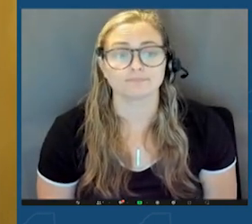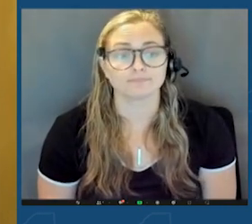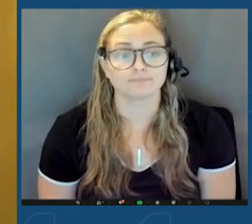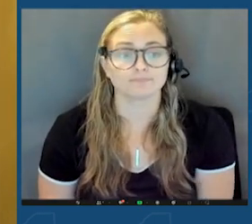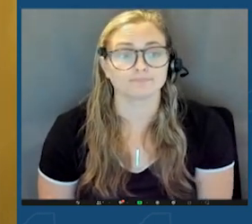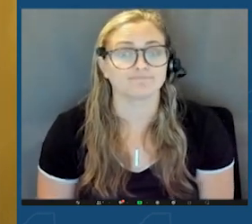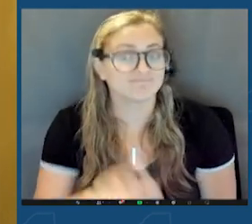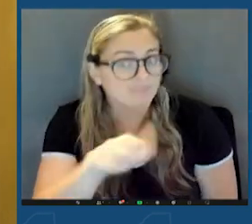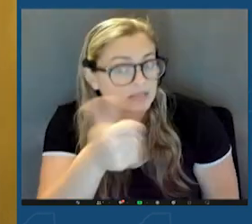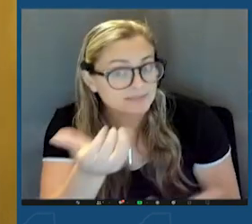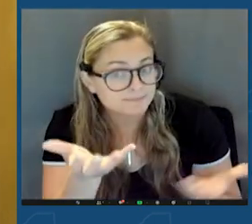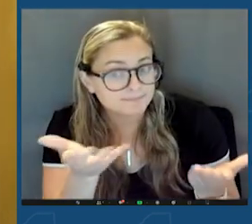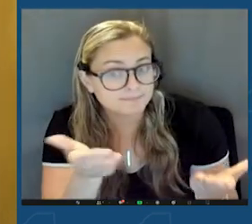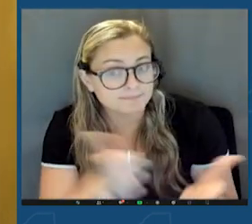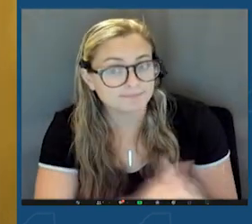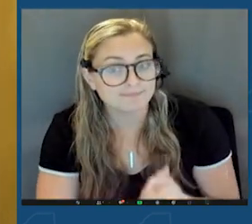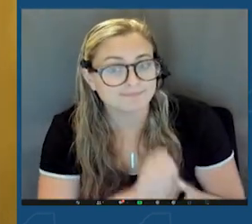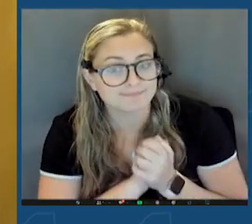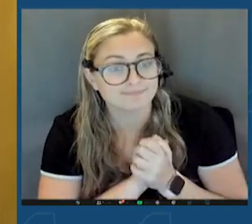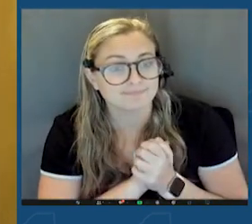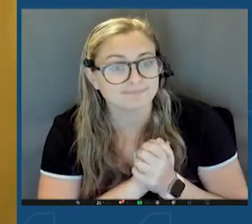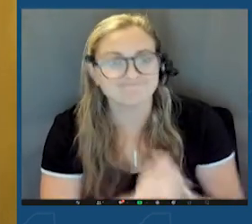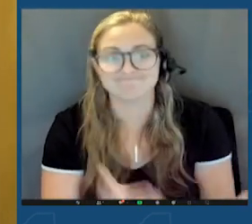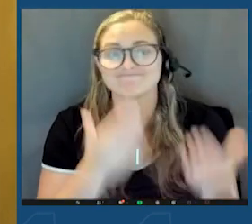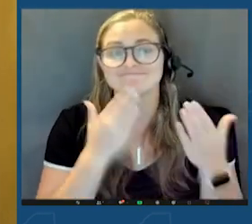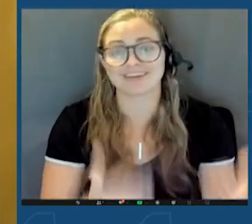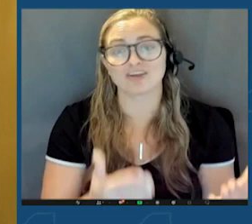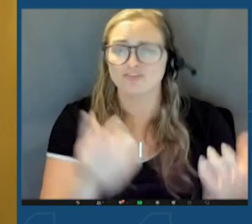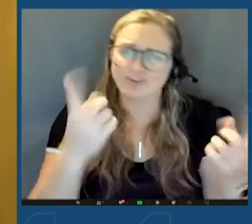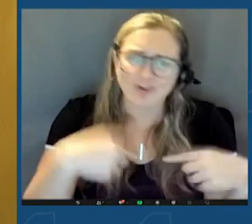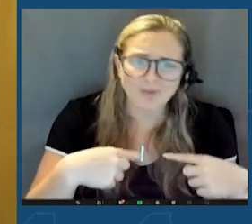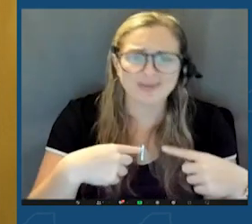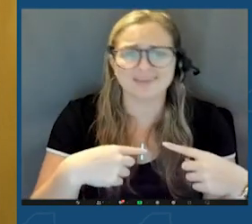Anything else? Well, thank you for coming